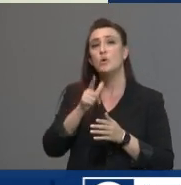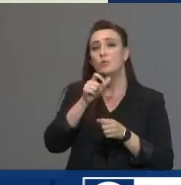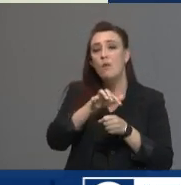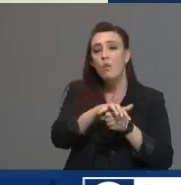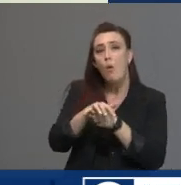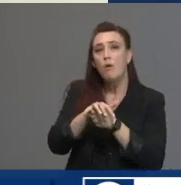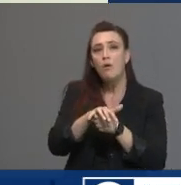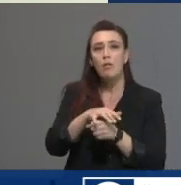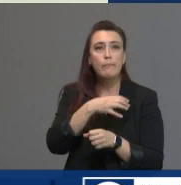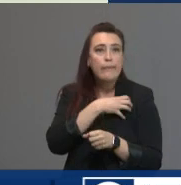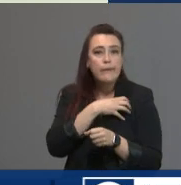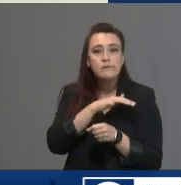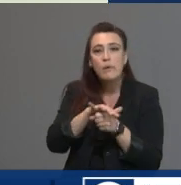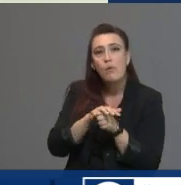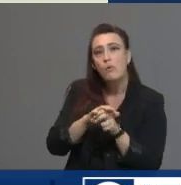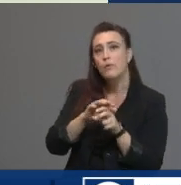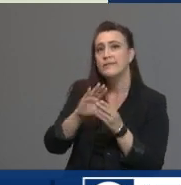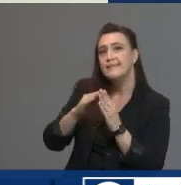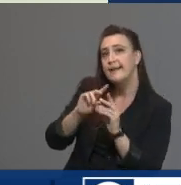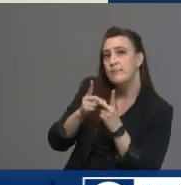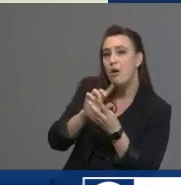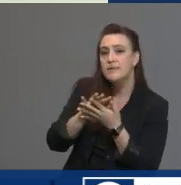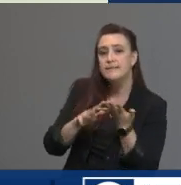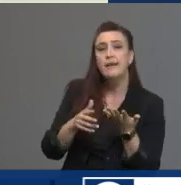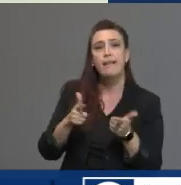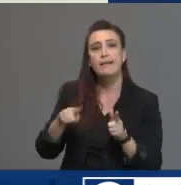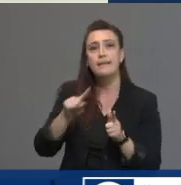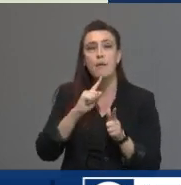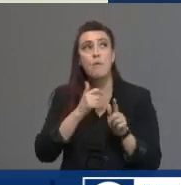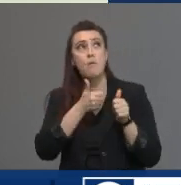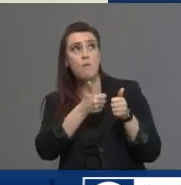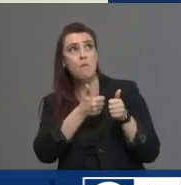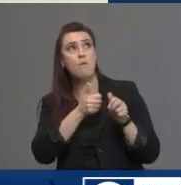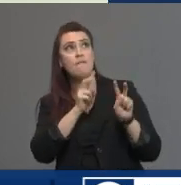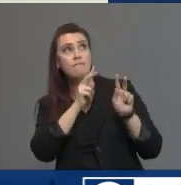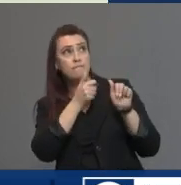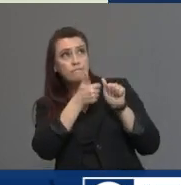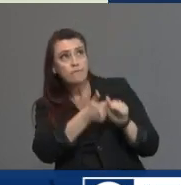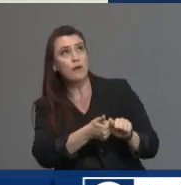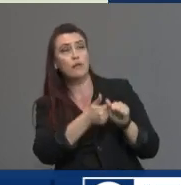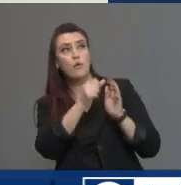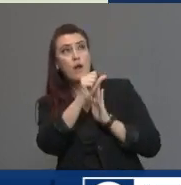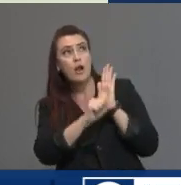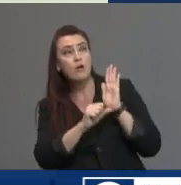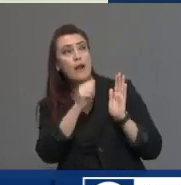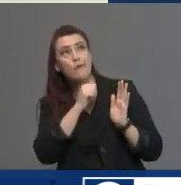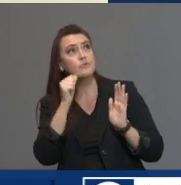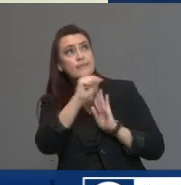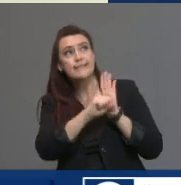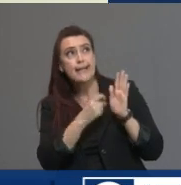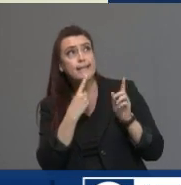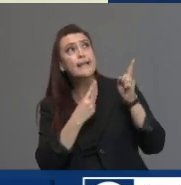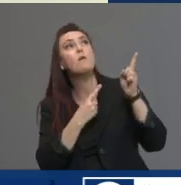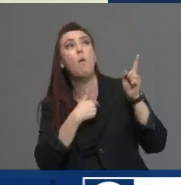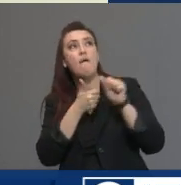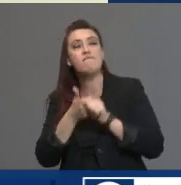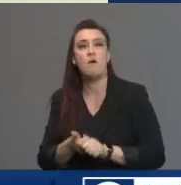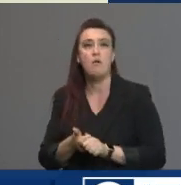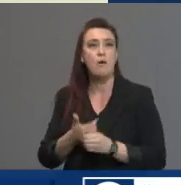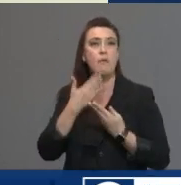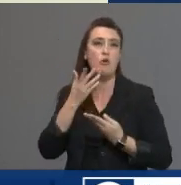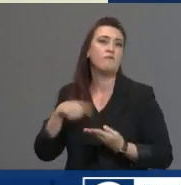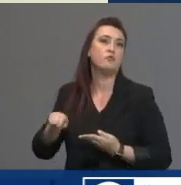authorities are there to hold it up. And I'm grateful for the folks that have done that.